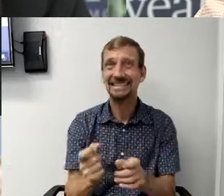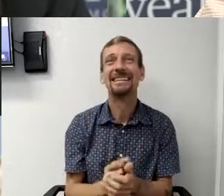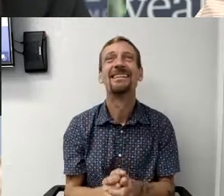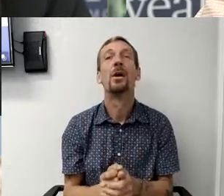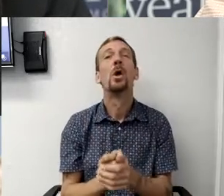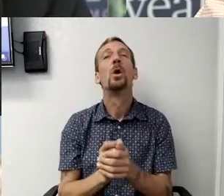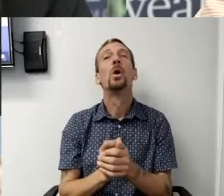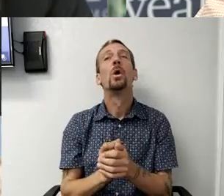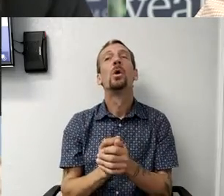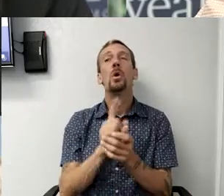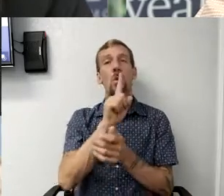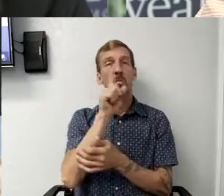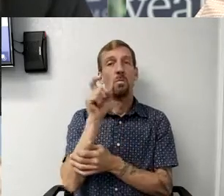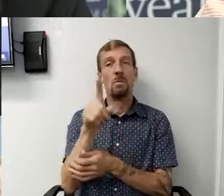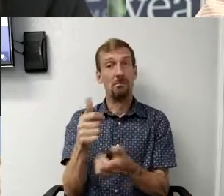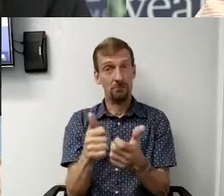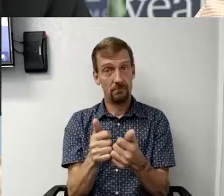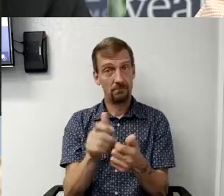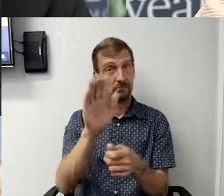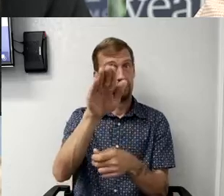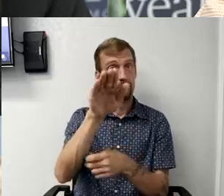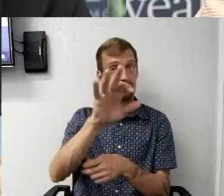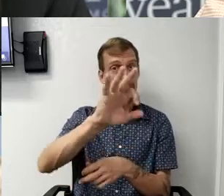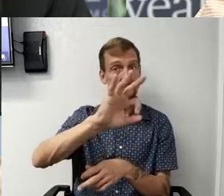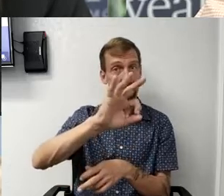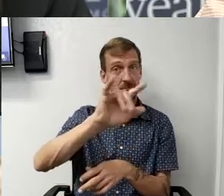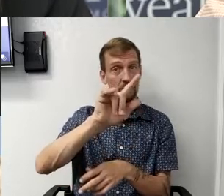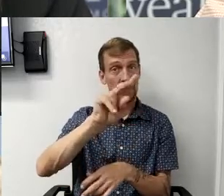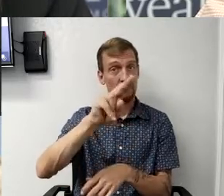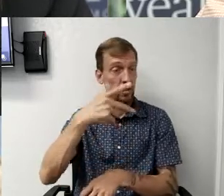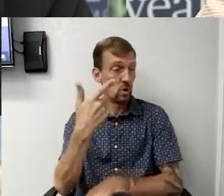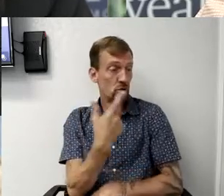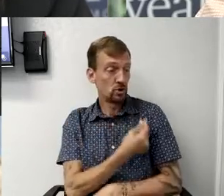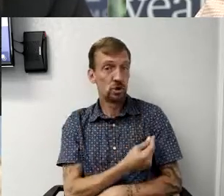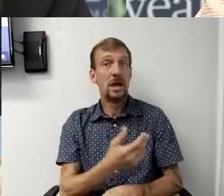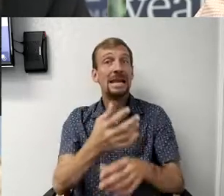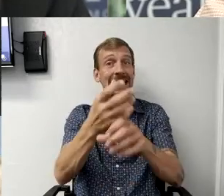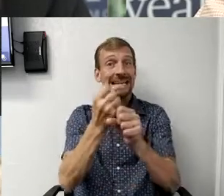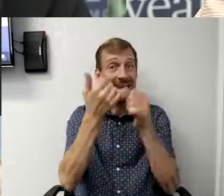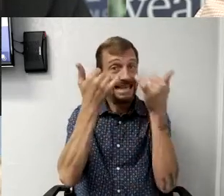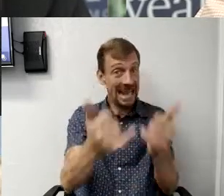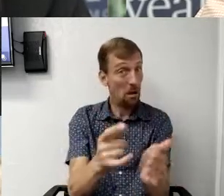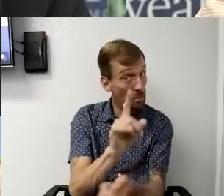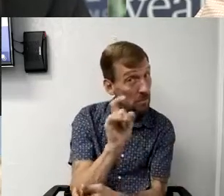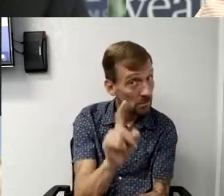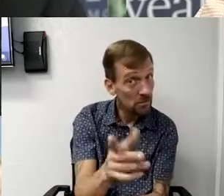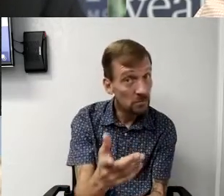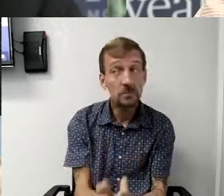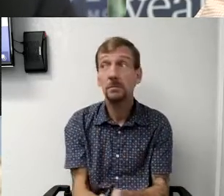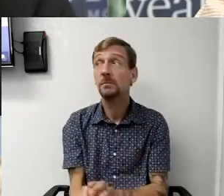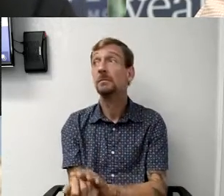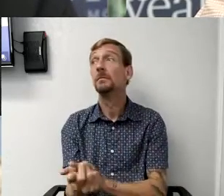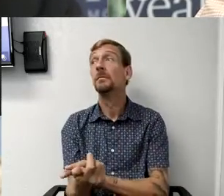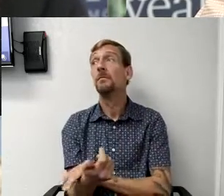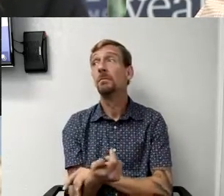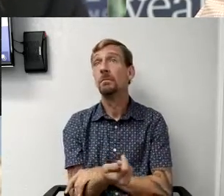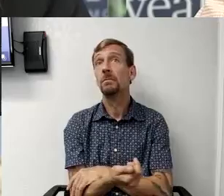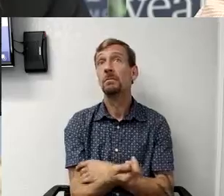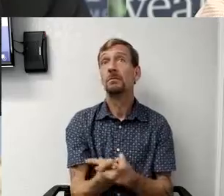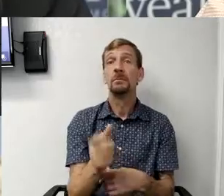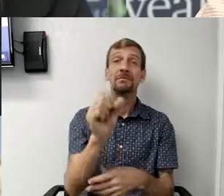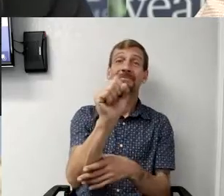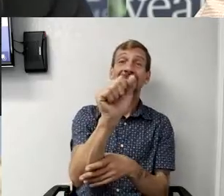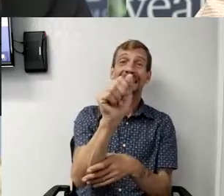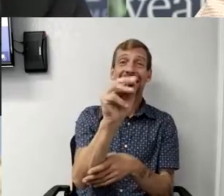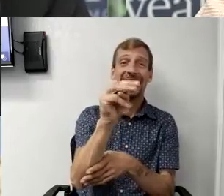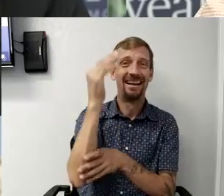been texted. Should we be hitting flu shots now? Should we be getting? Getting them probably auto-corrected to, yeah. That's okay,